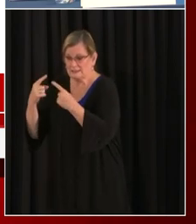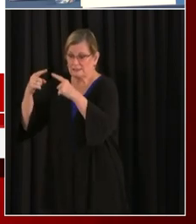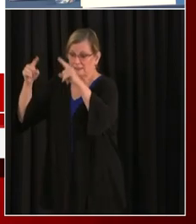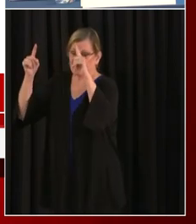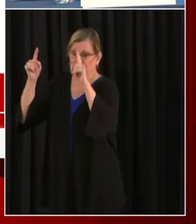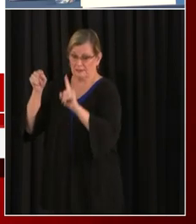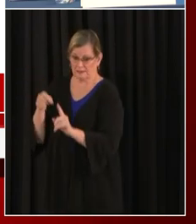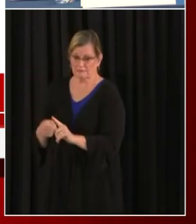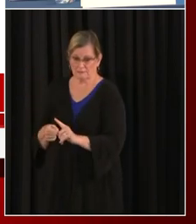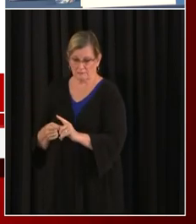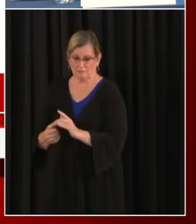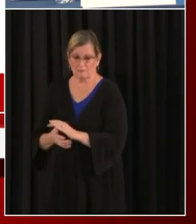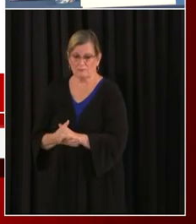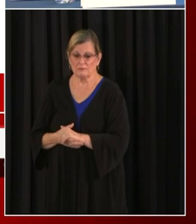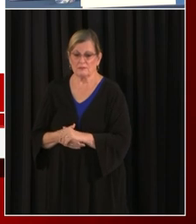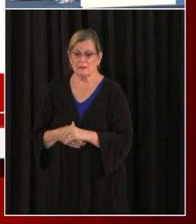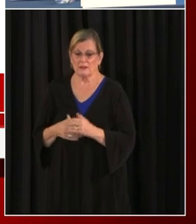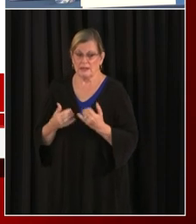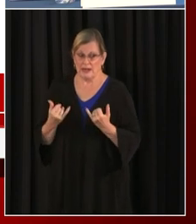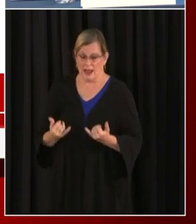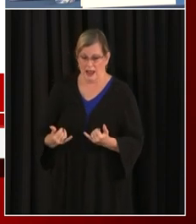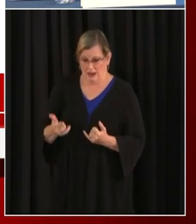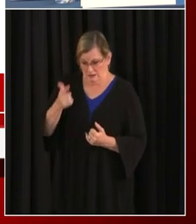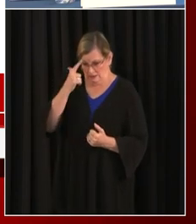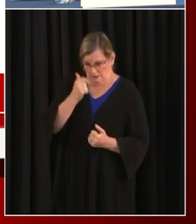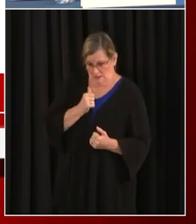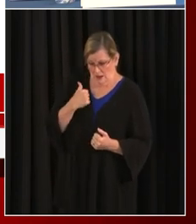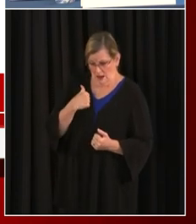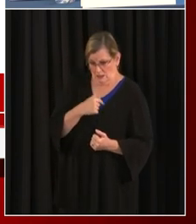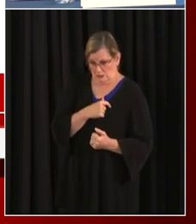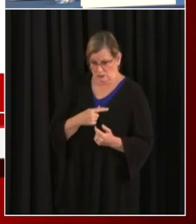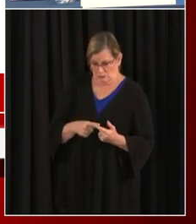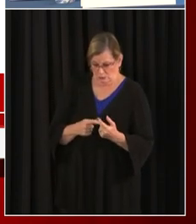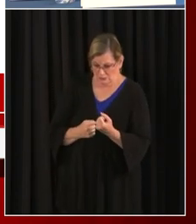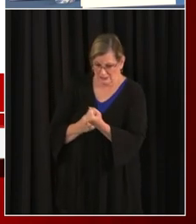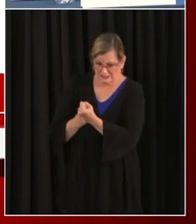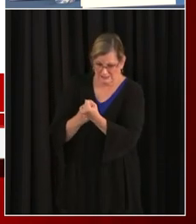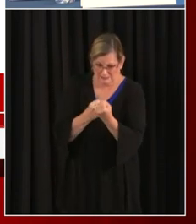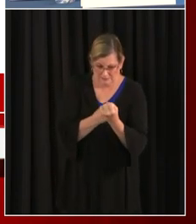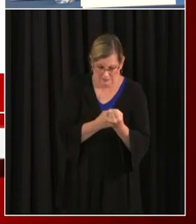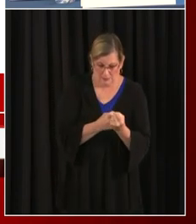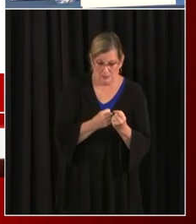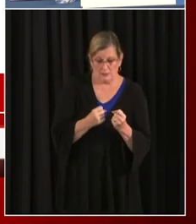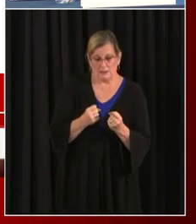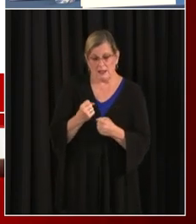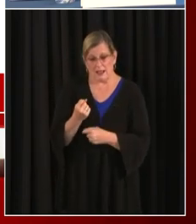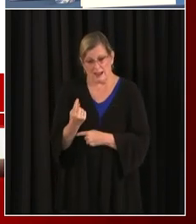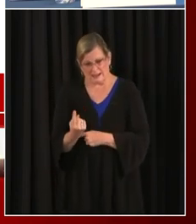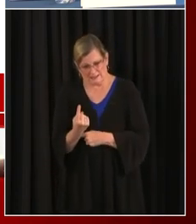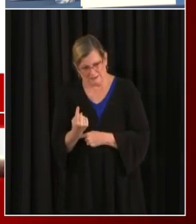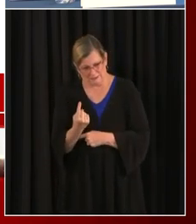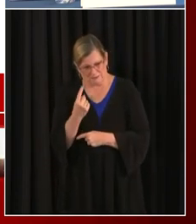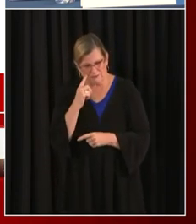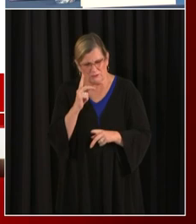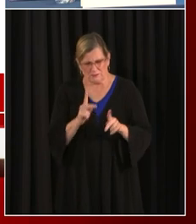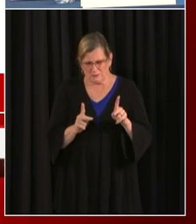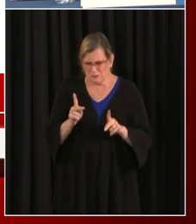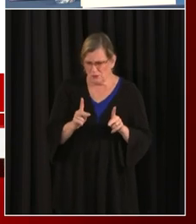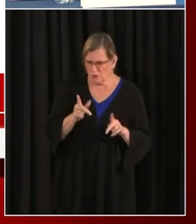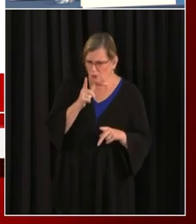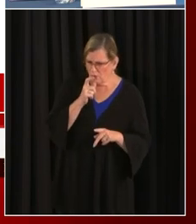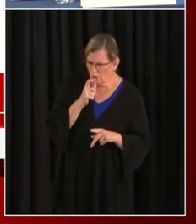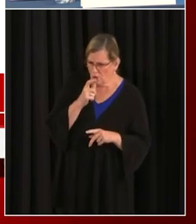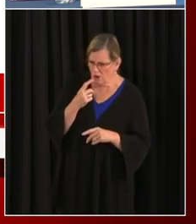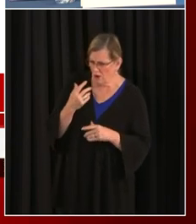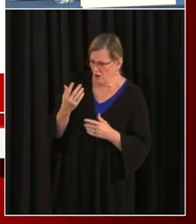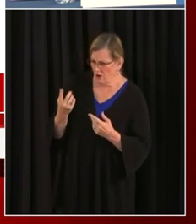allows us to successfully in their quarantine and isolation, in particular for someone who is a close contact